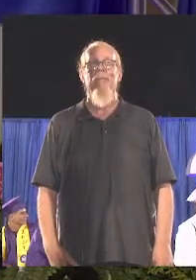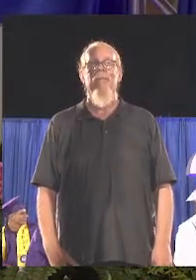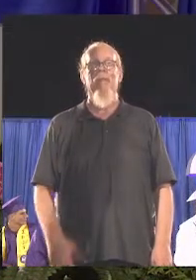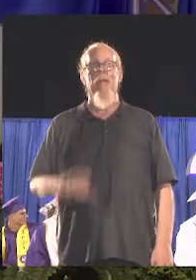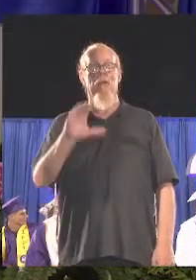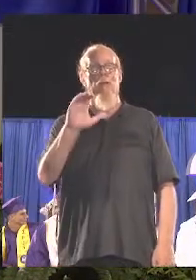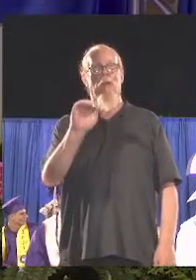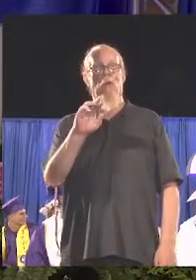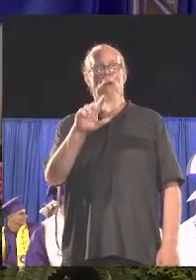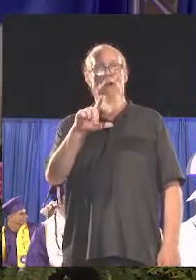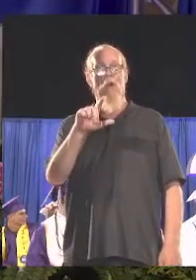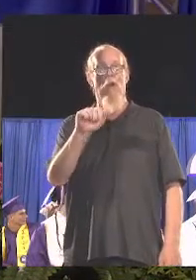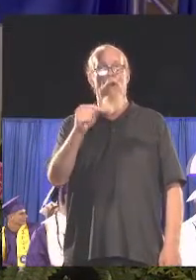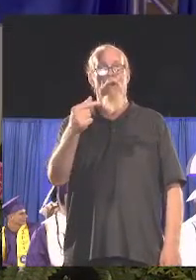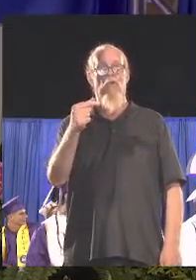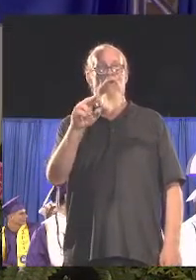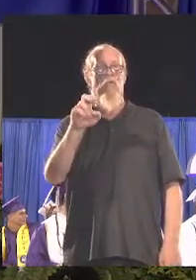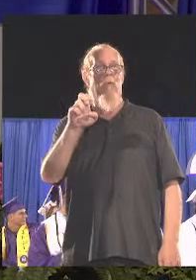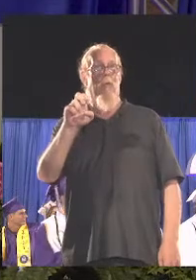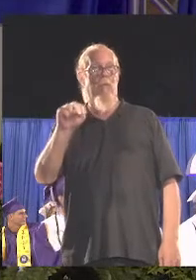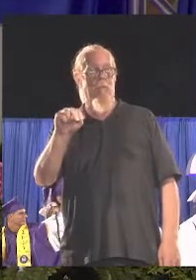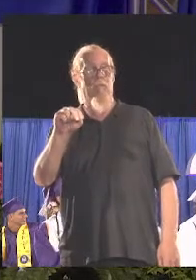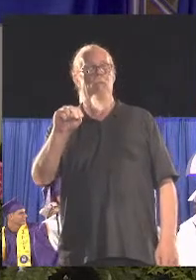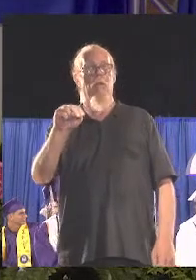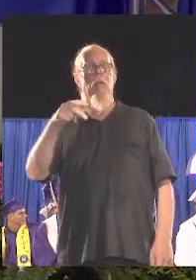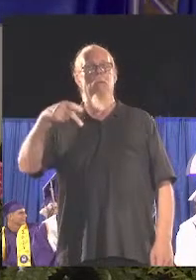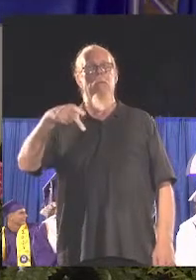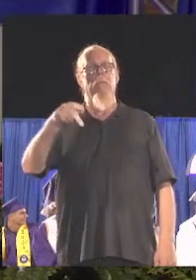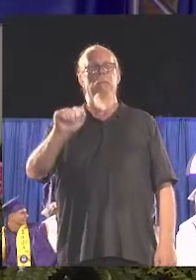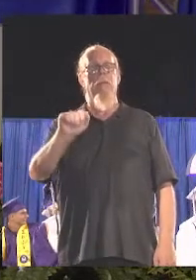Kyla A. Green, Palo Alto College.